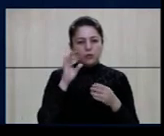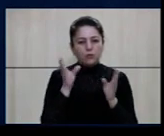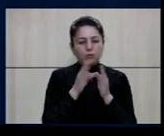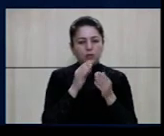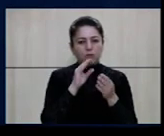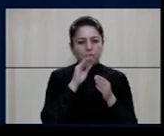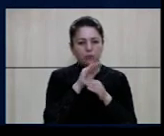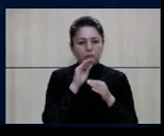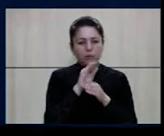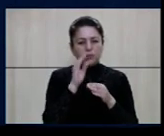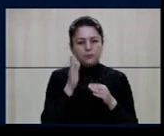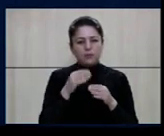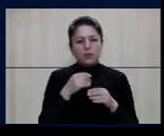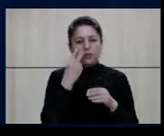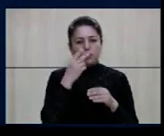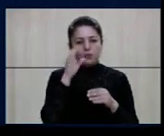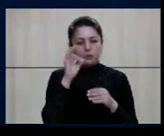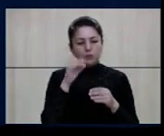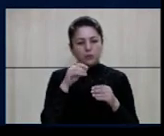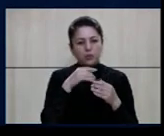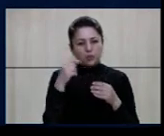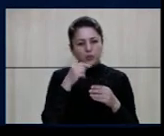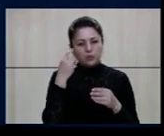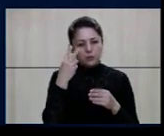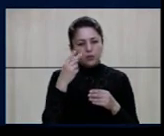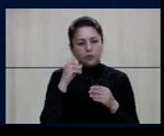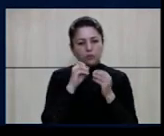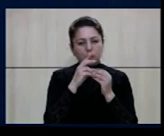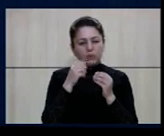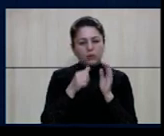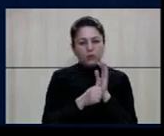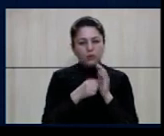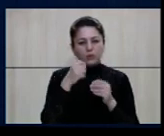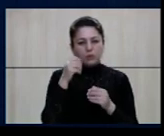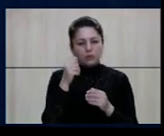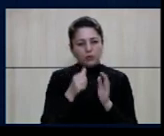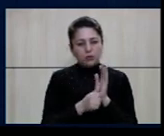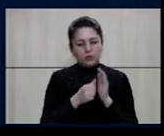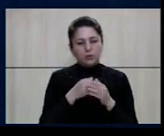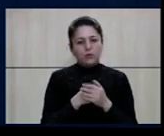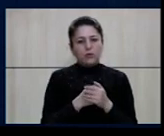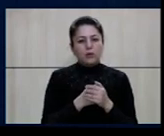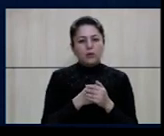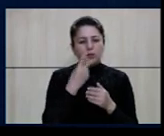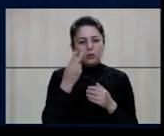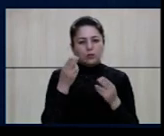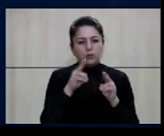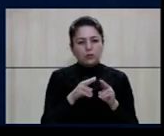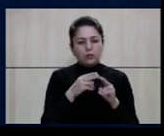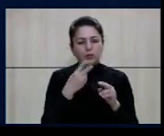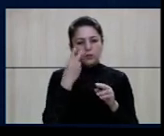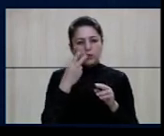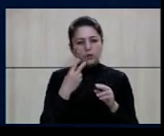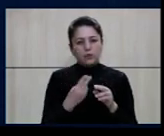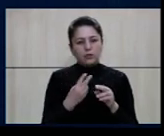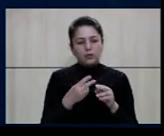olamiz. 2'dan 0 ni ayirsak 2, 12'dan 6 kelsa 6, bu yerda 2 qoldi. 2'dan 2 ni